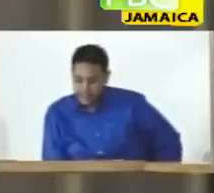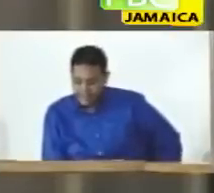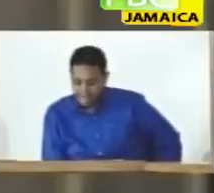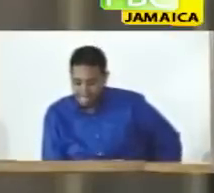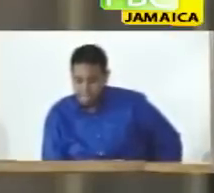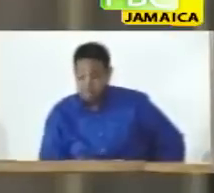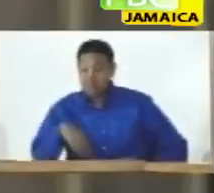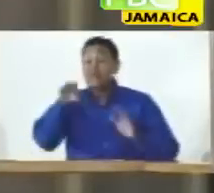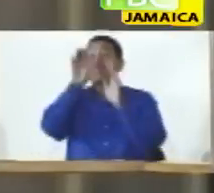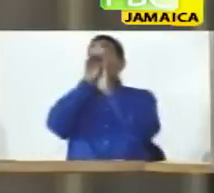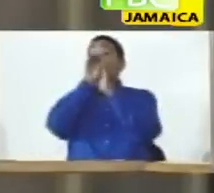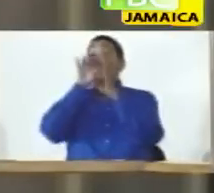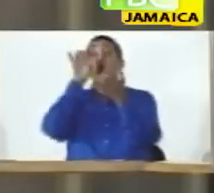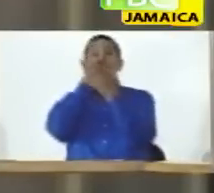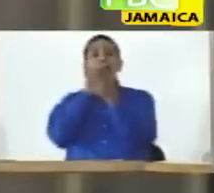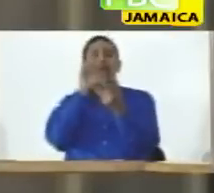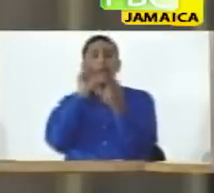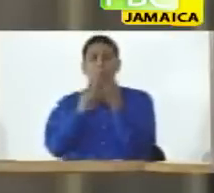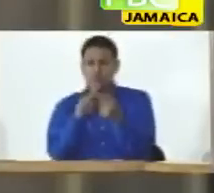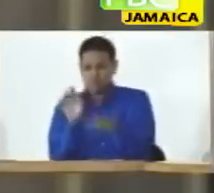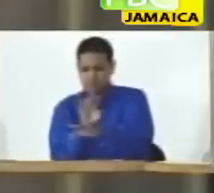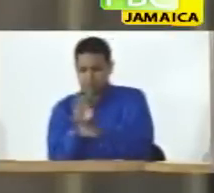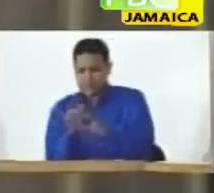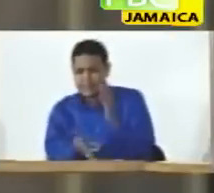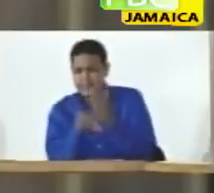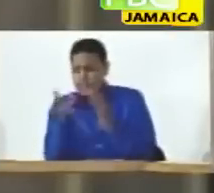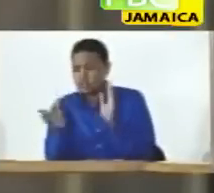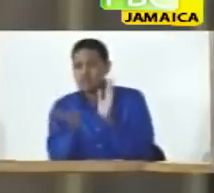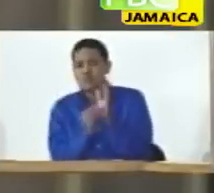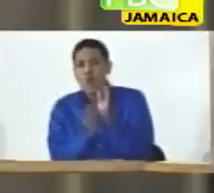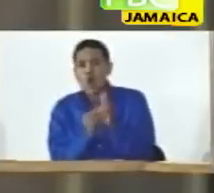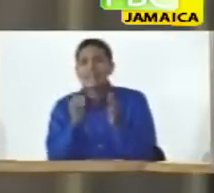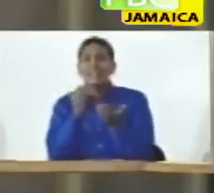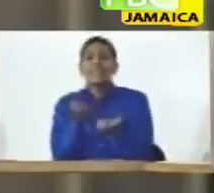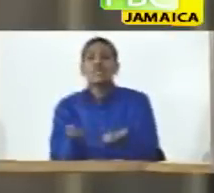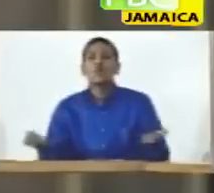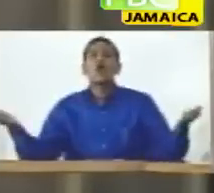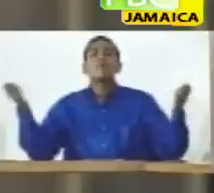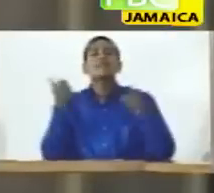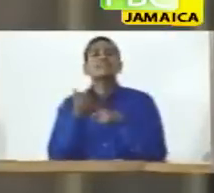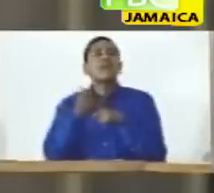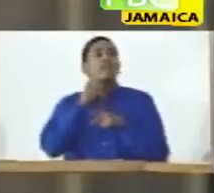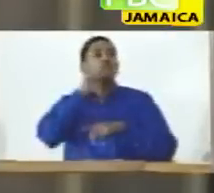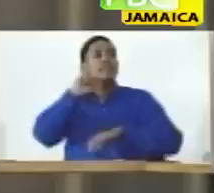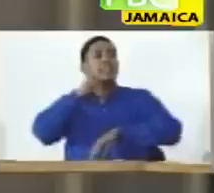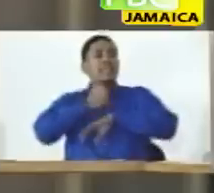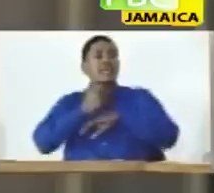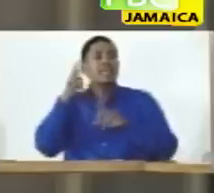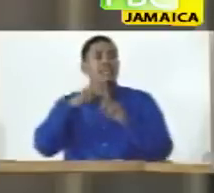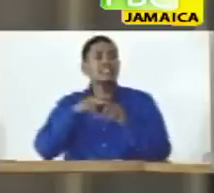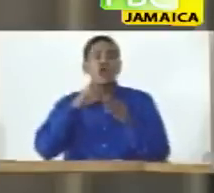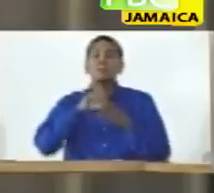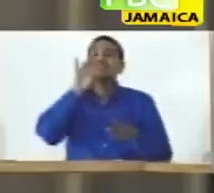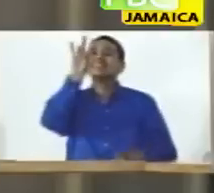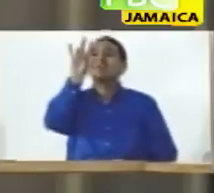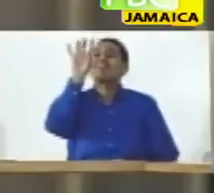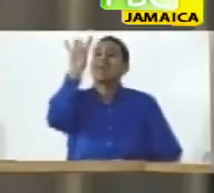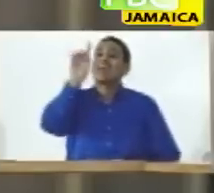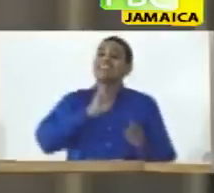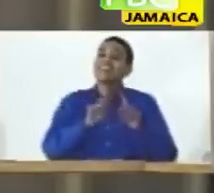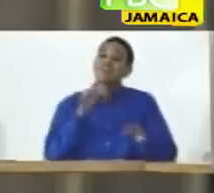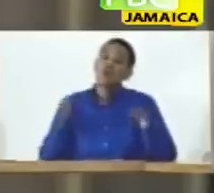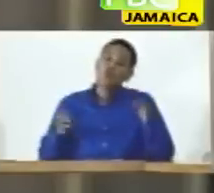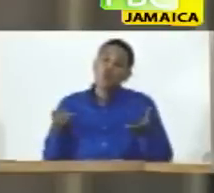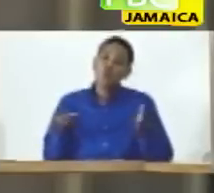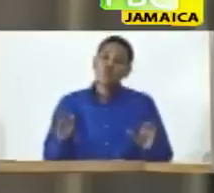Video link and digital audio recording equipment has been installed in 78 courtrooms